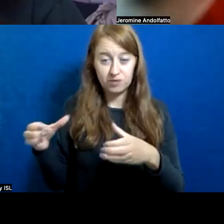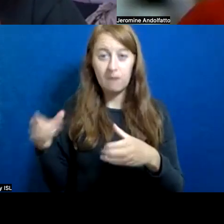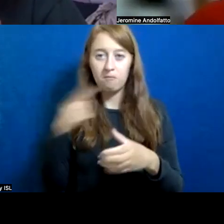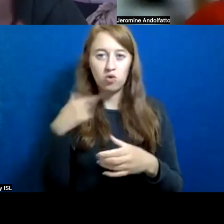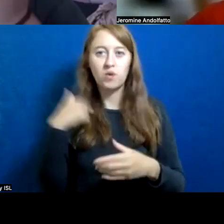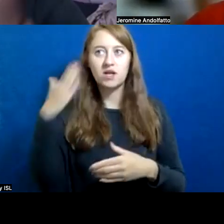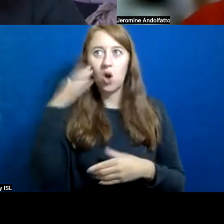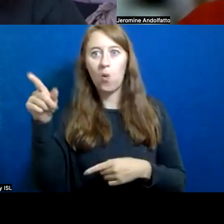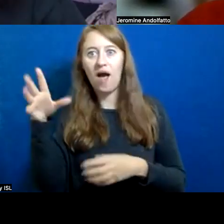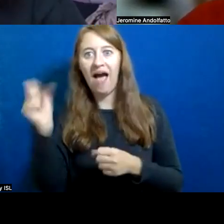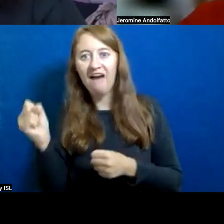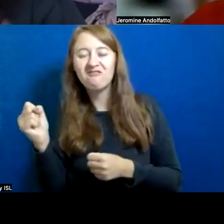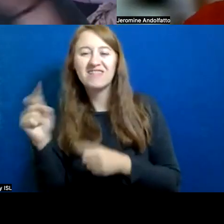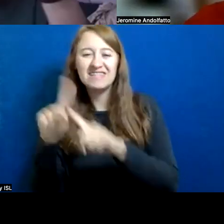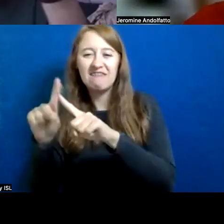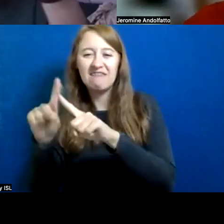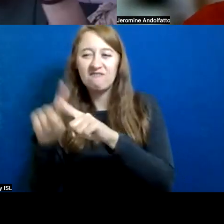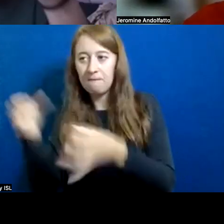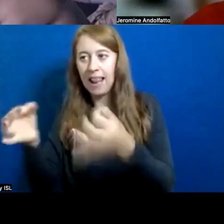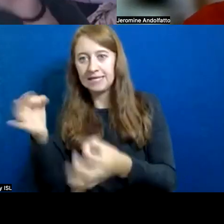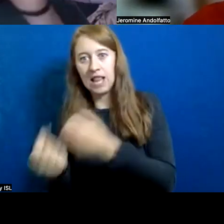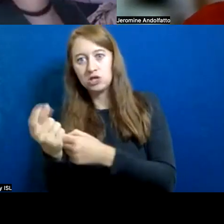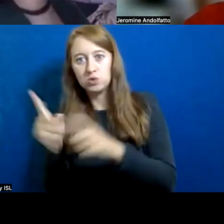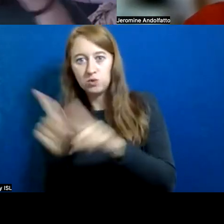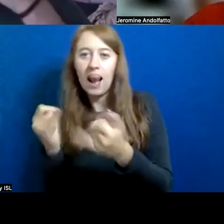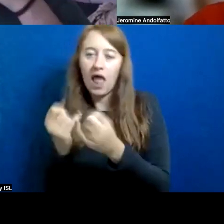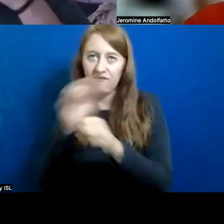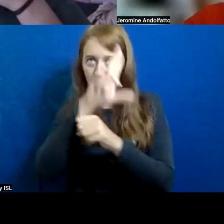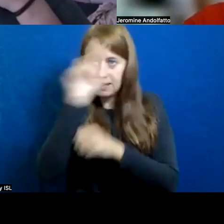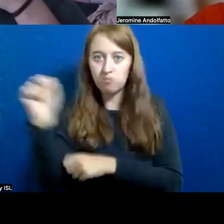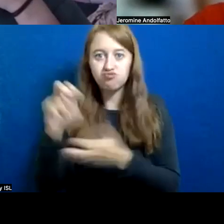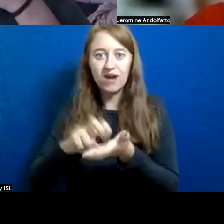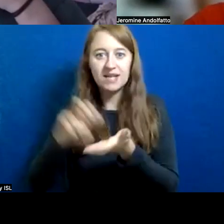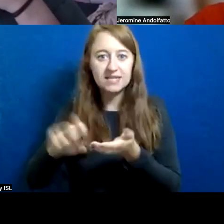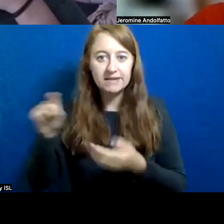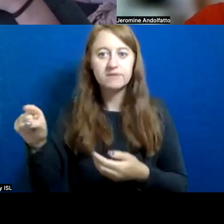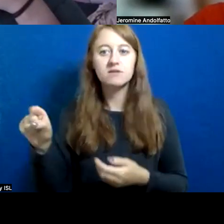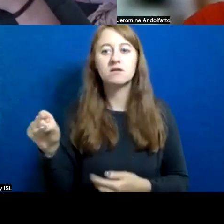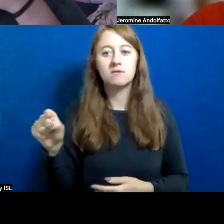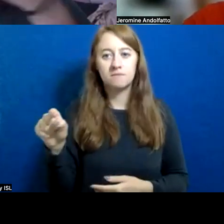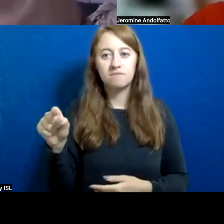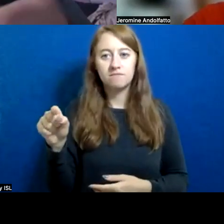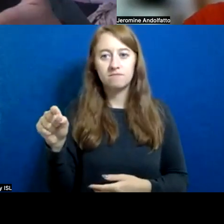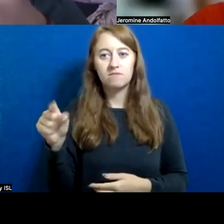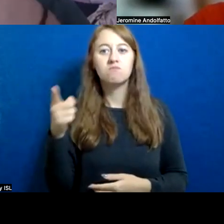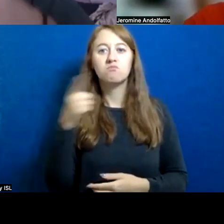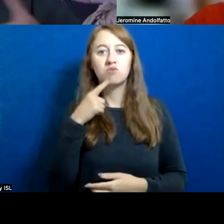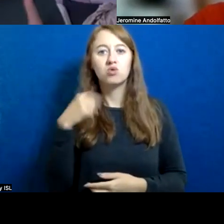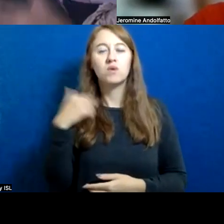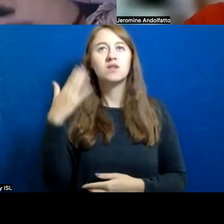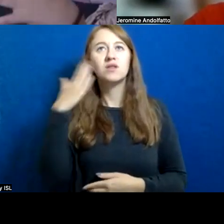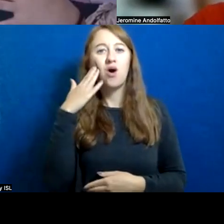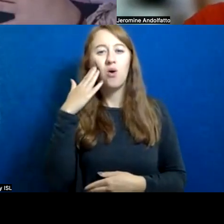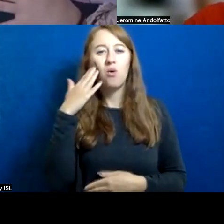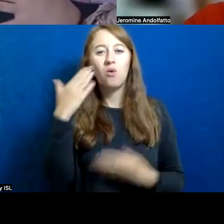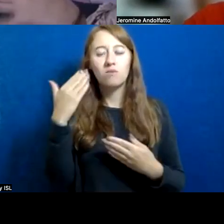the right, we're seeing less women, and the women that are kind of allowed in there are these like more token women who are kind of